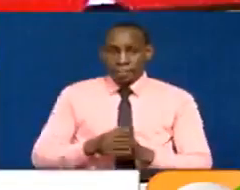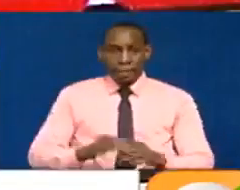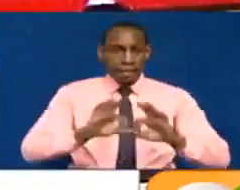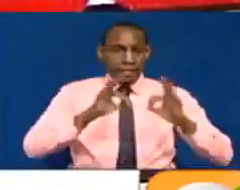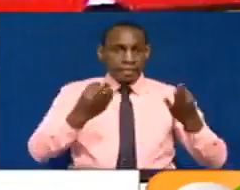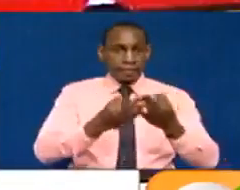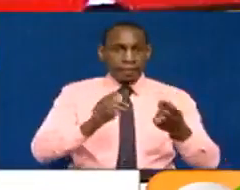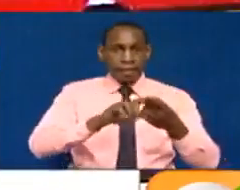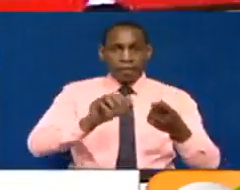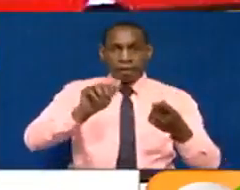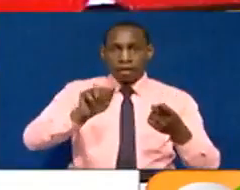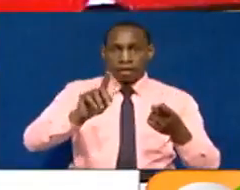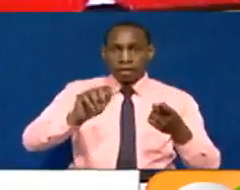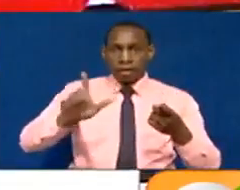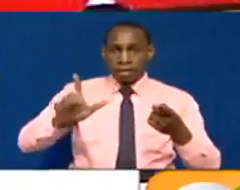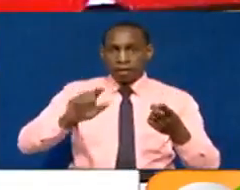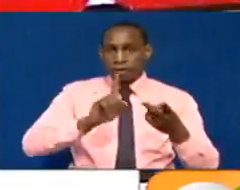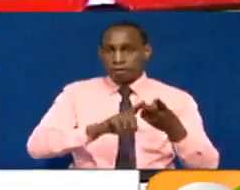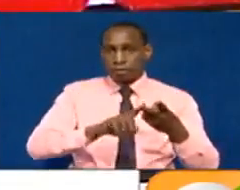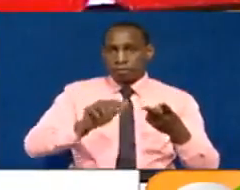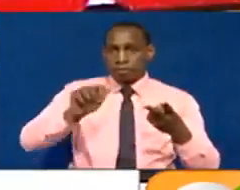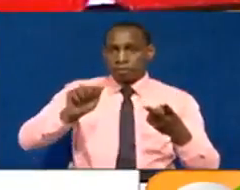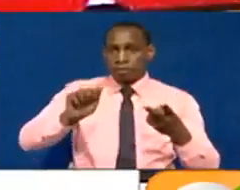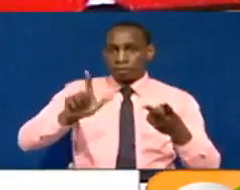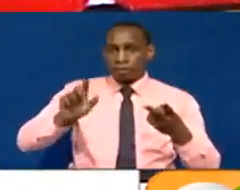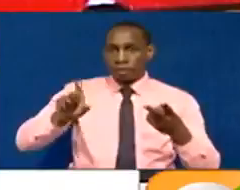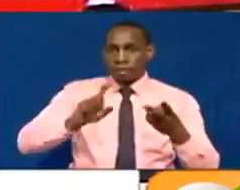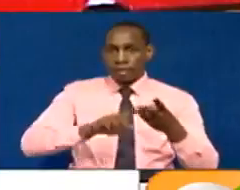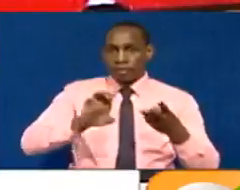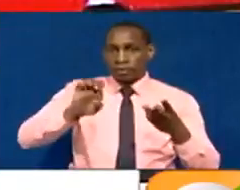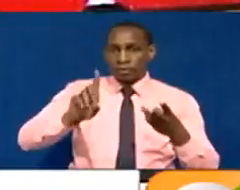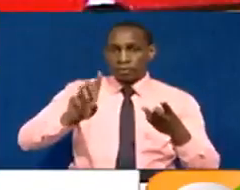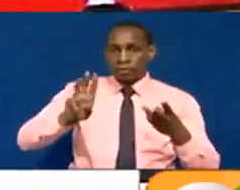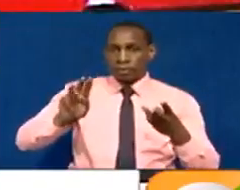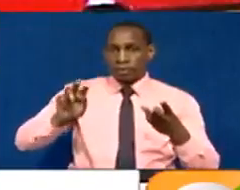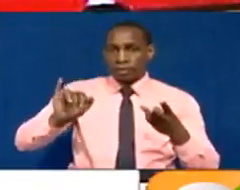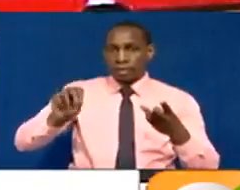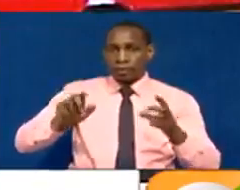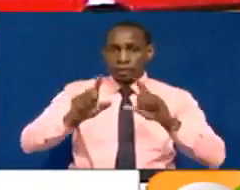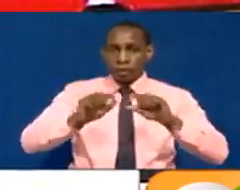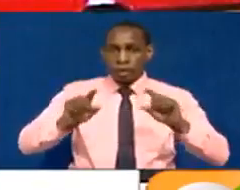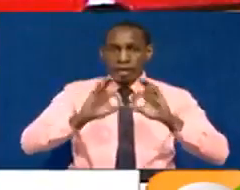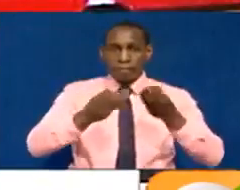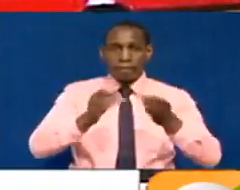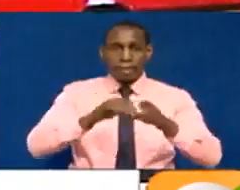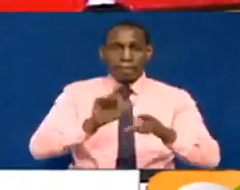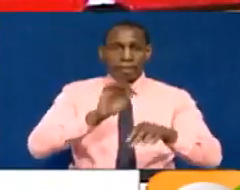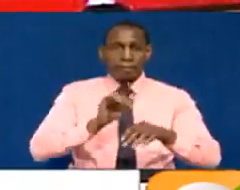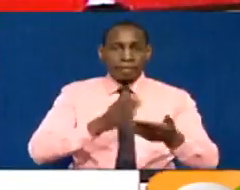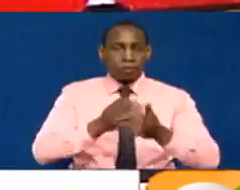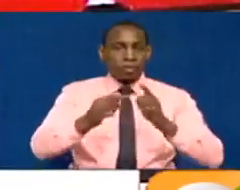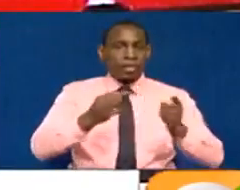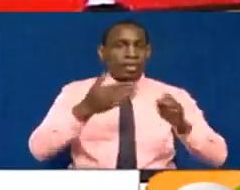The families of Adolf Miano, Axley Angusi and Edwin Mburu claim that their kin are victims of